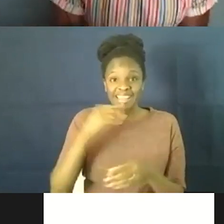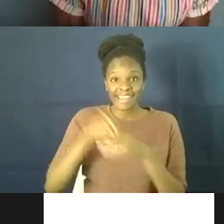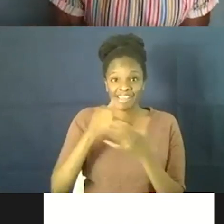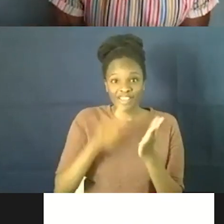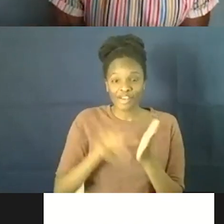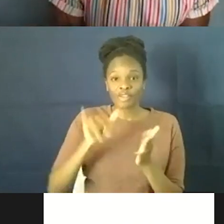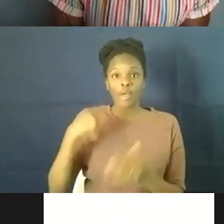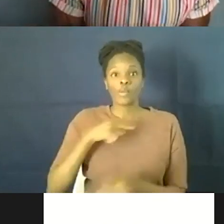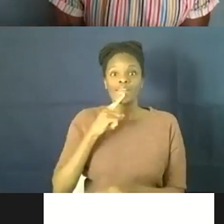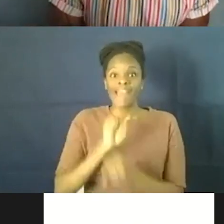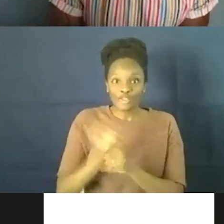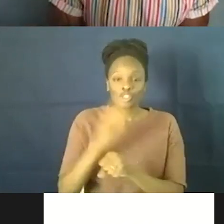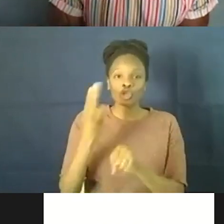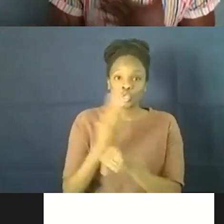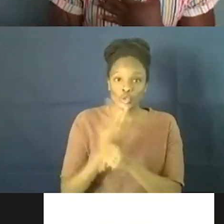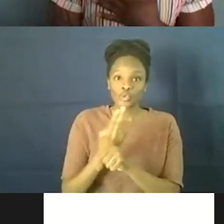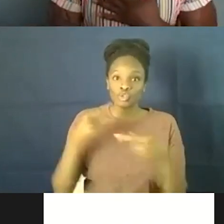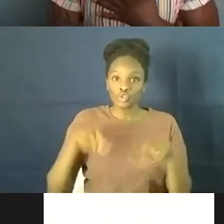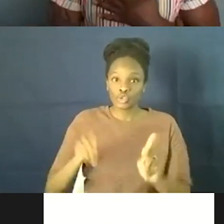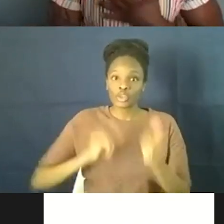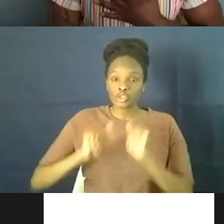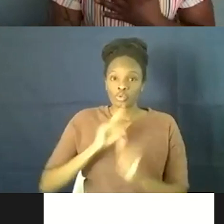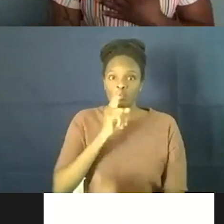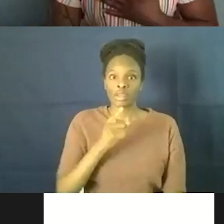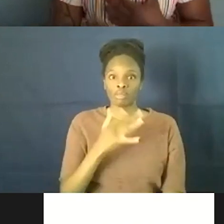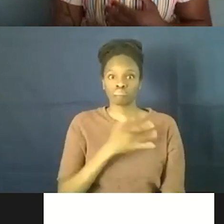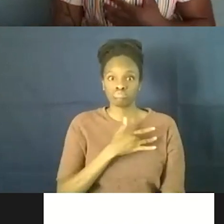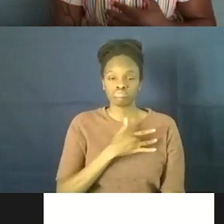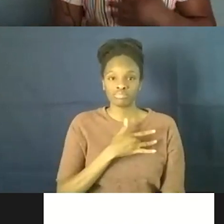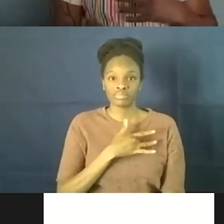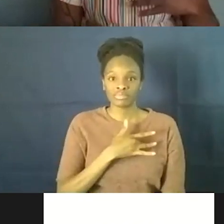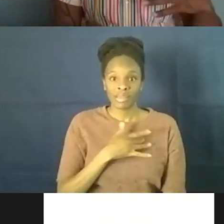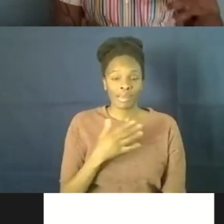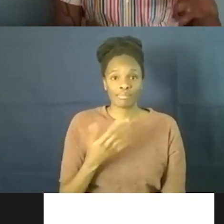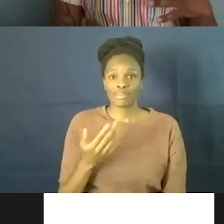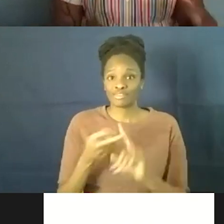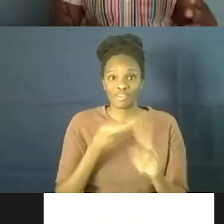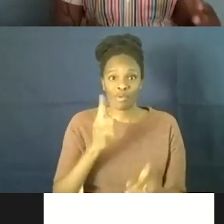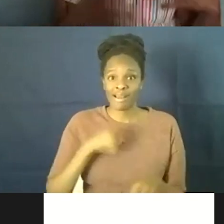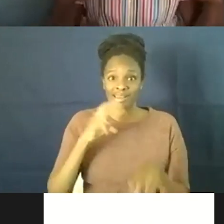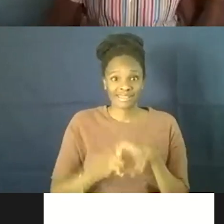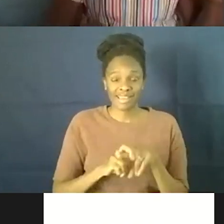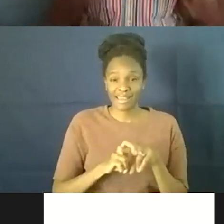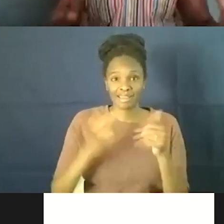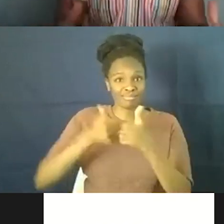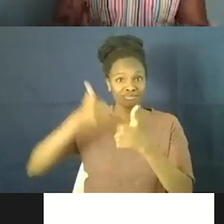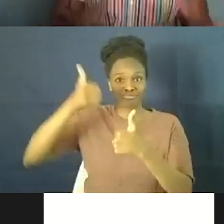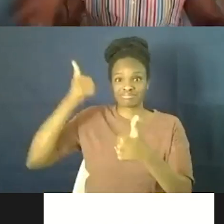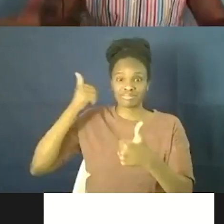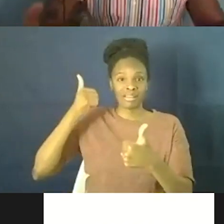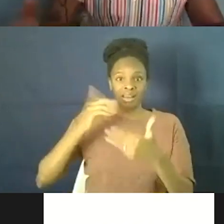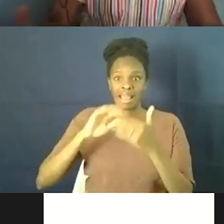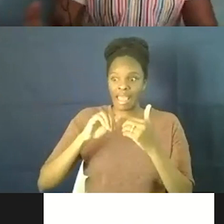used language. The whole thing. Yeah, which was very moving, even from the cheap seats where I was sitting. Like how that must have felt